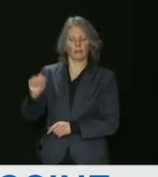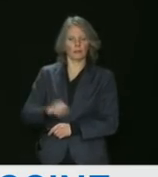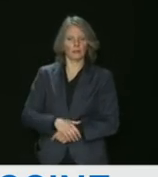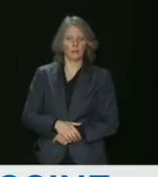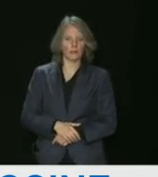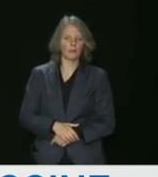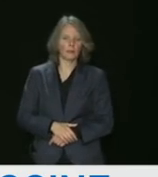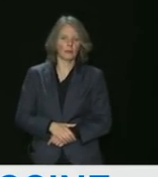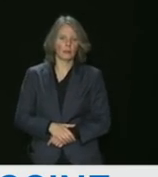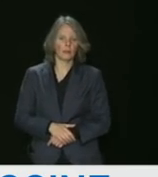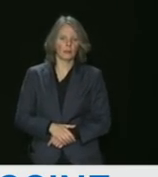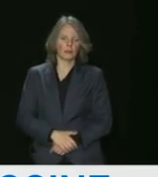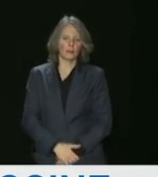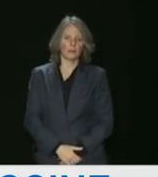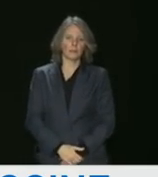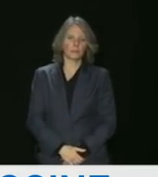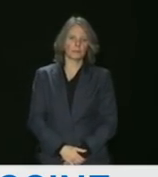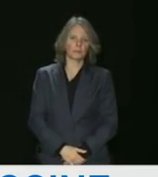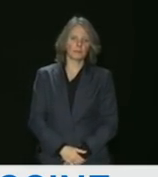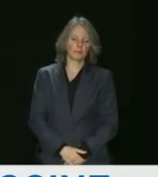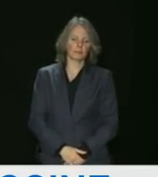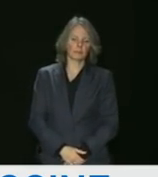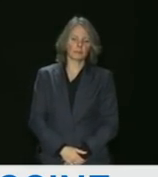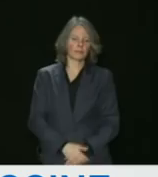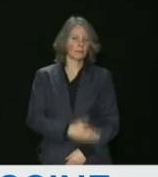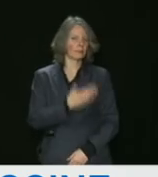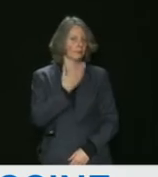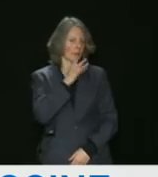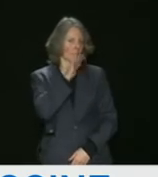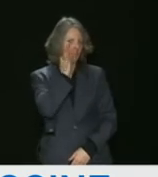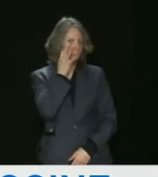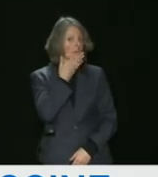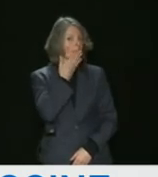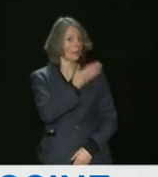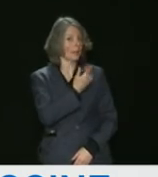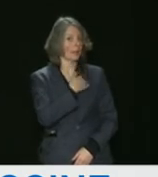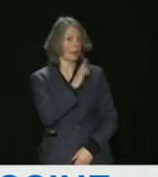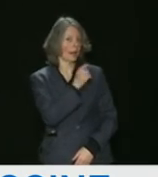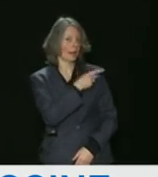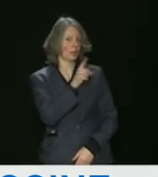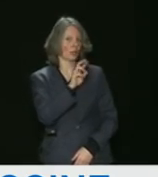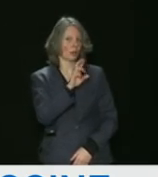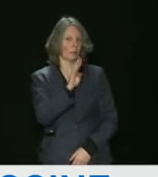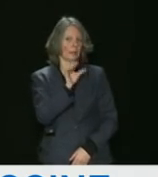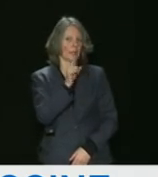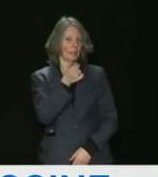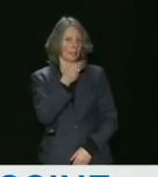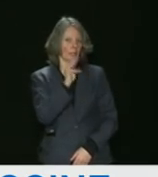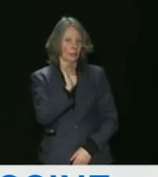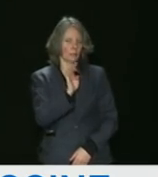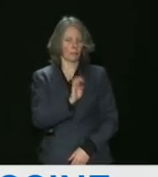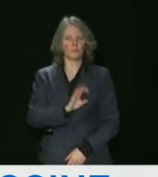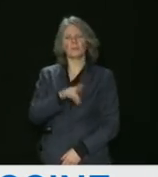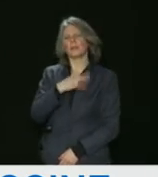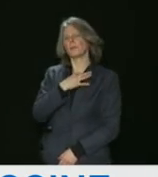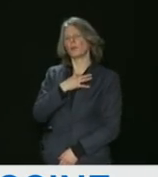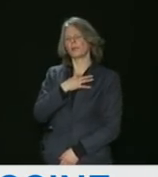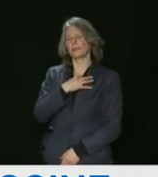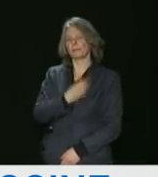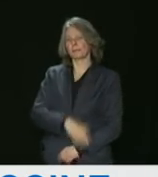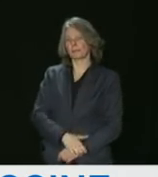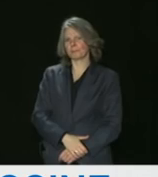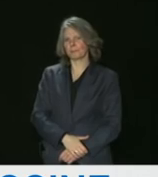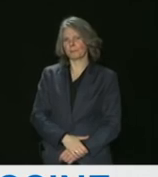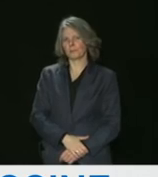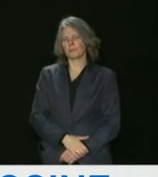Sevilla, TVA. Thank you. A question for Dr. Berthiaume. What springs to mind is